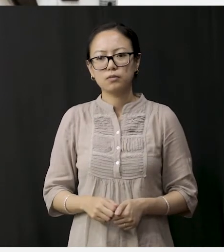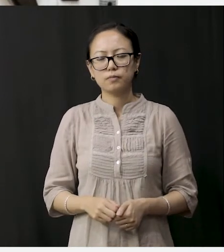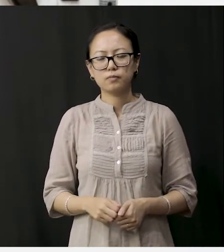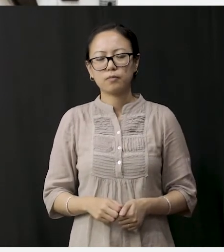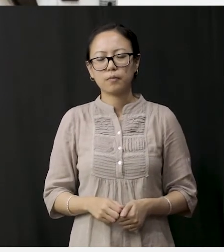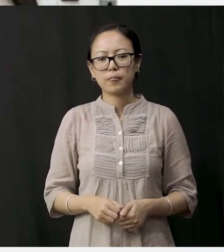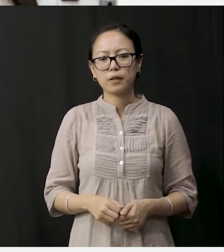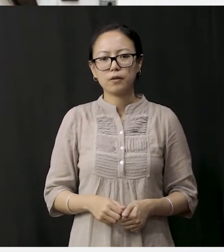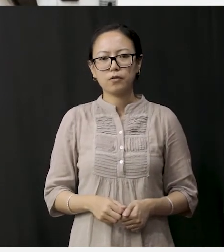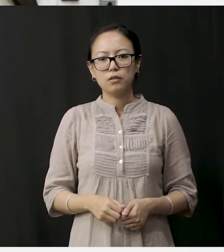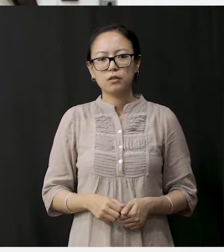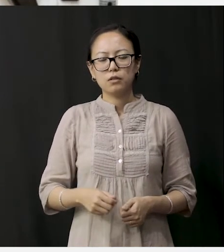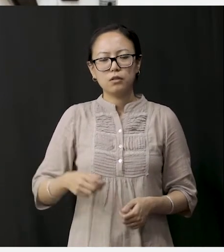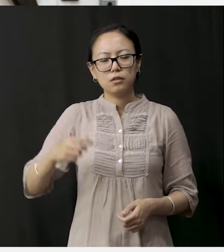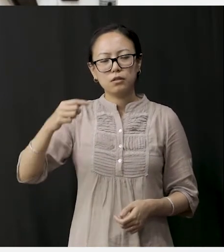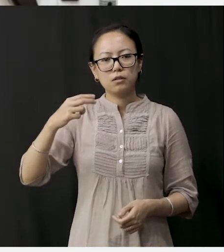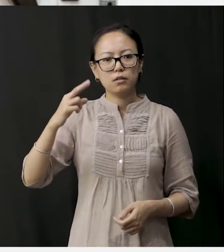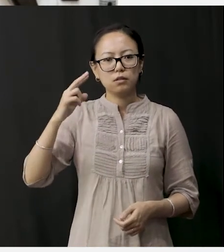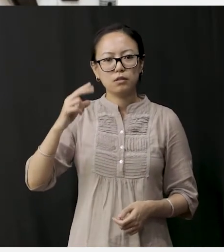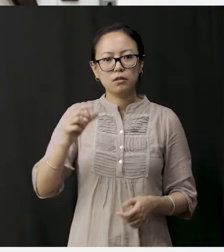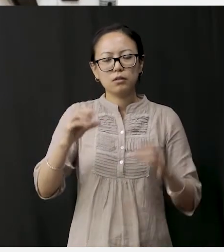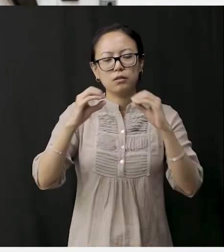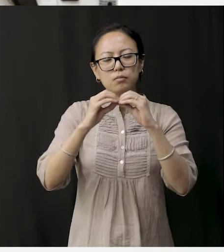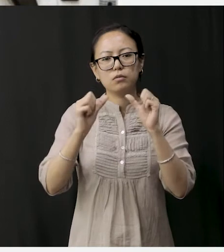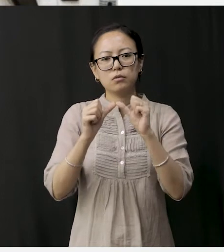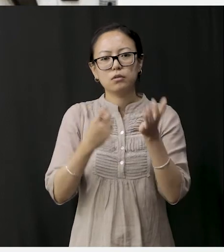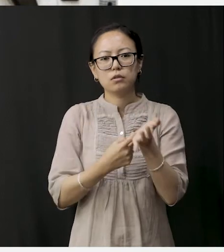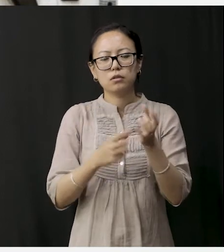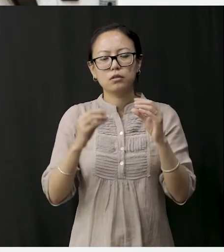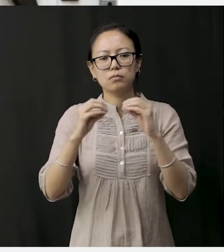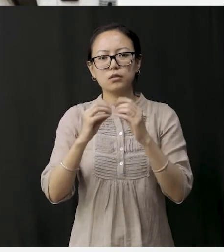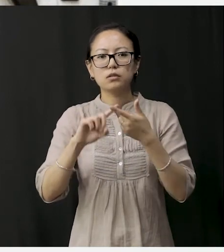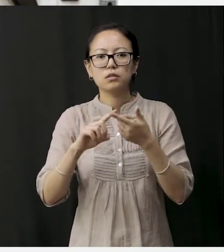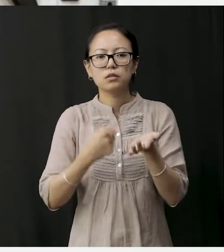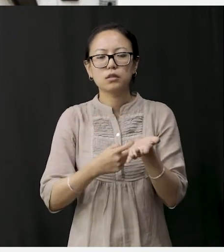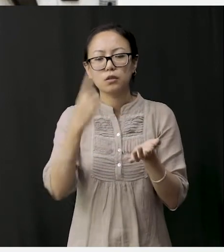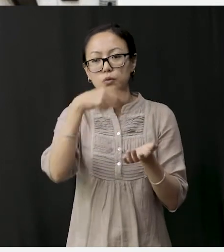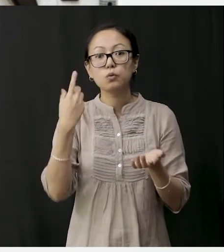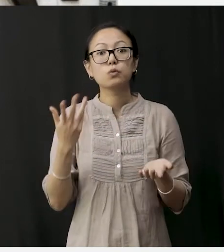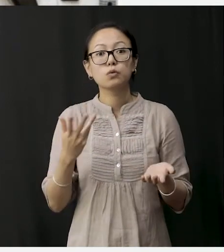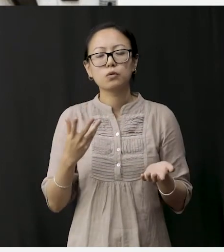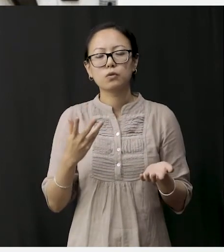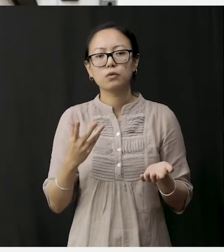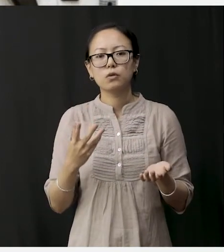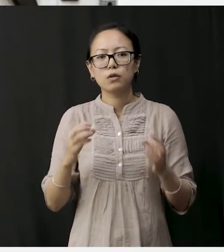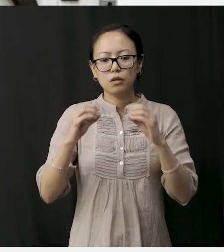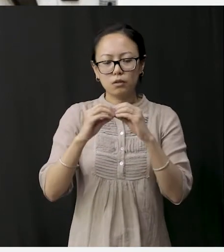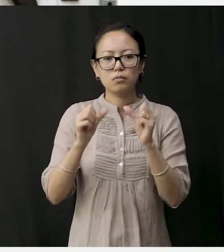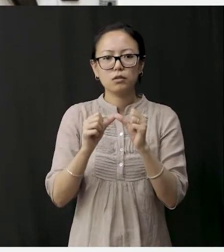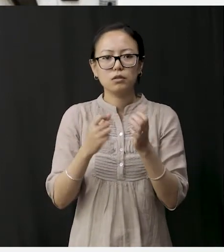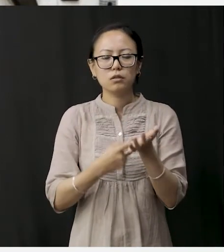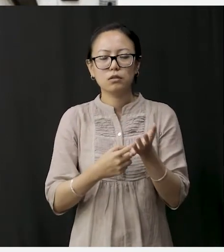barbers, let me tell you, barbers, they used to cut the hair, okay. Especially the boys, they used to go to barber, okay. Girls, they go